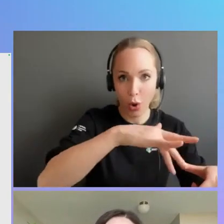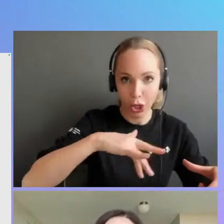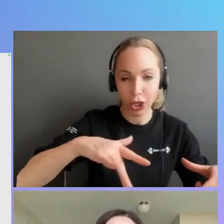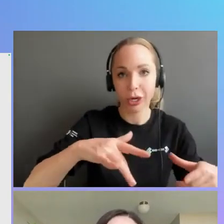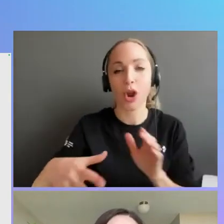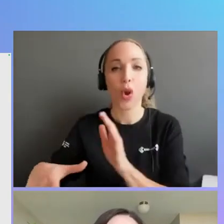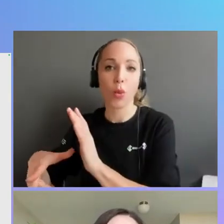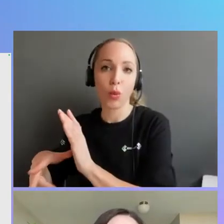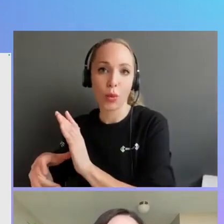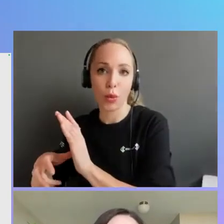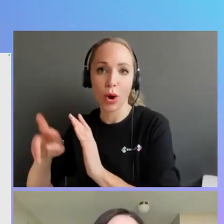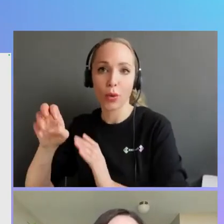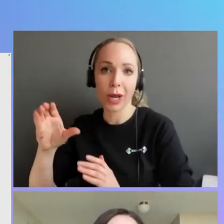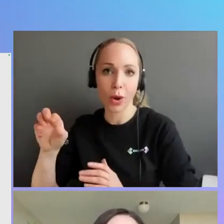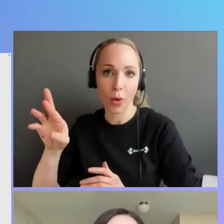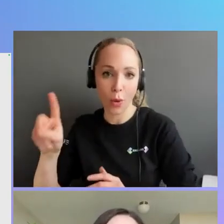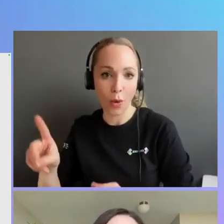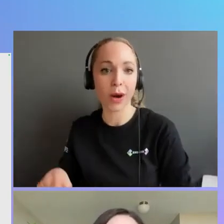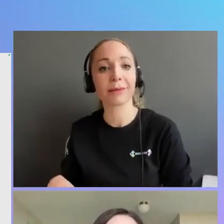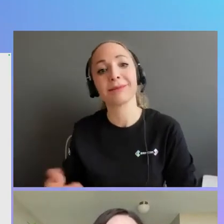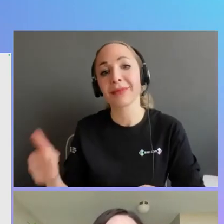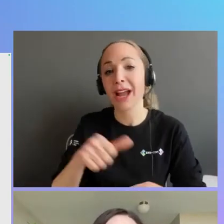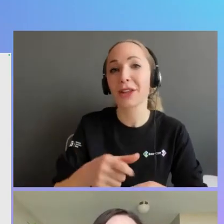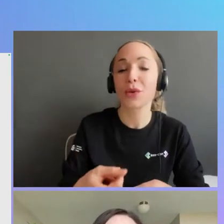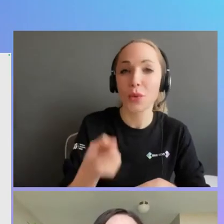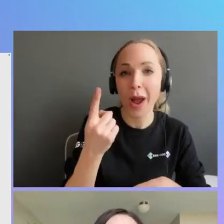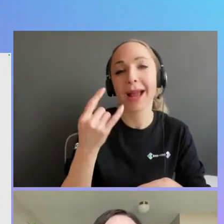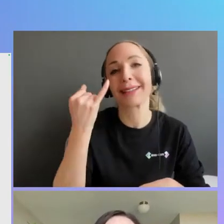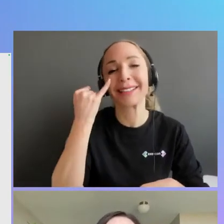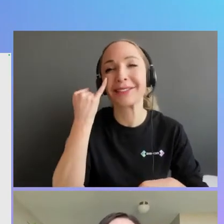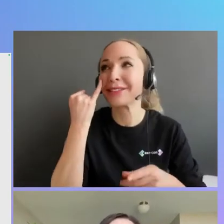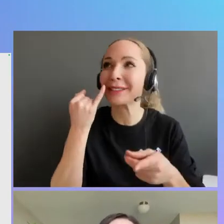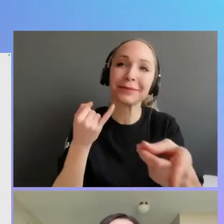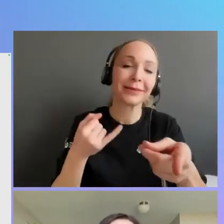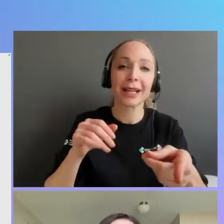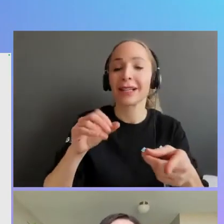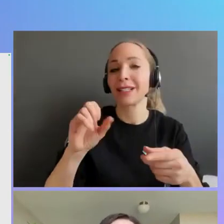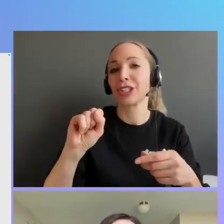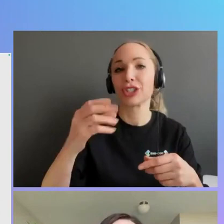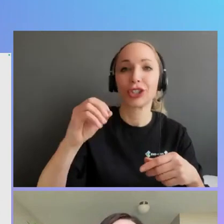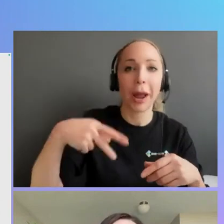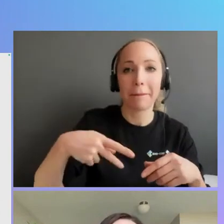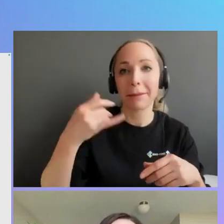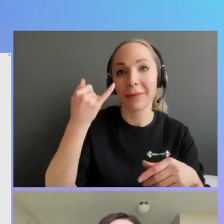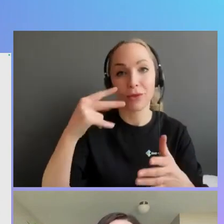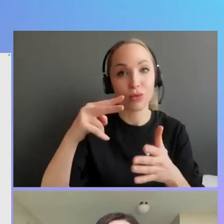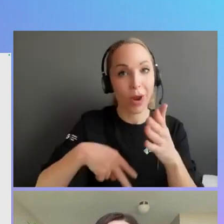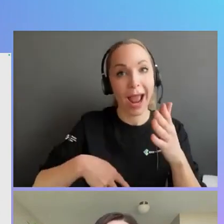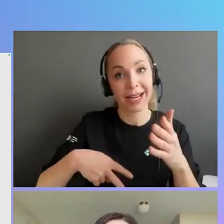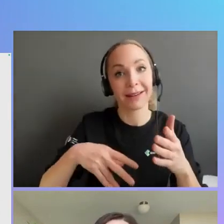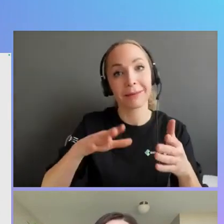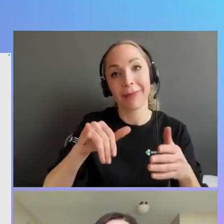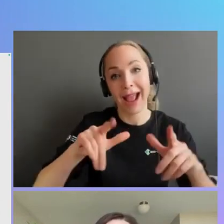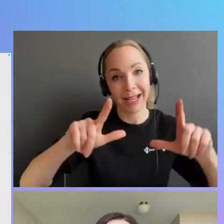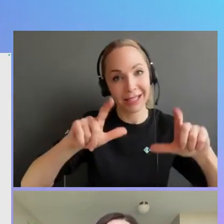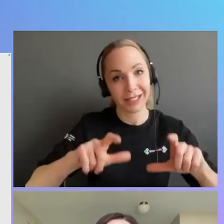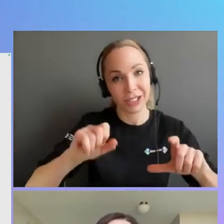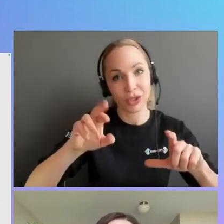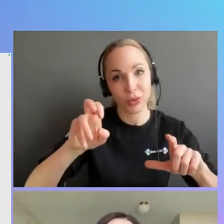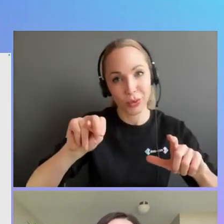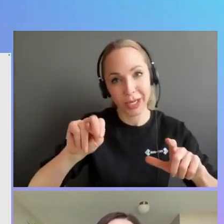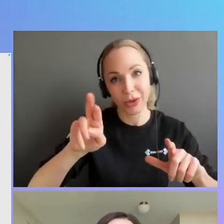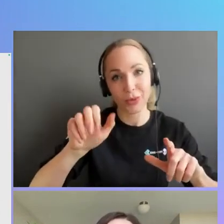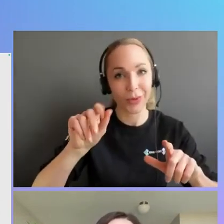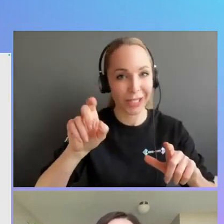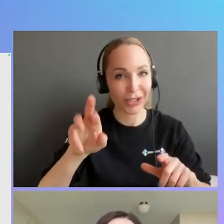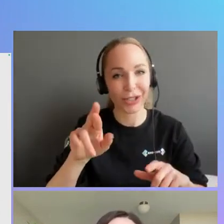read aloud by a screen reader. So here at DQ with our Axe DevTools mobile rule set, we try really, we put a